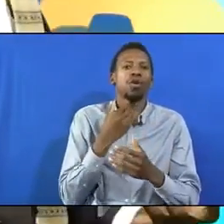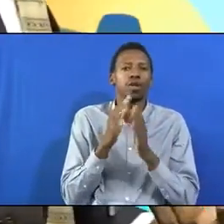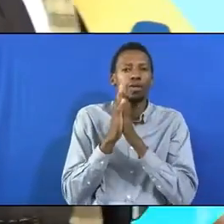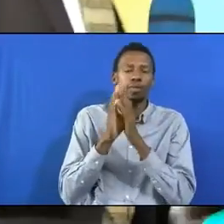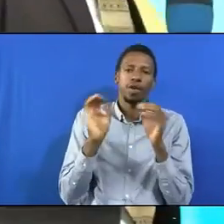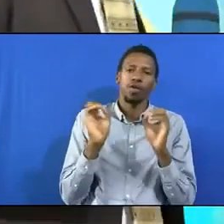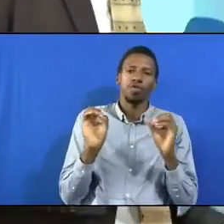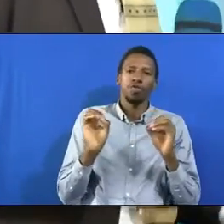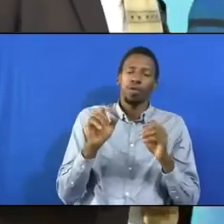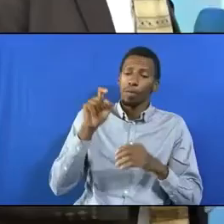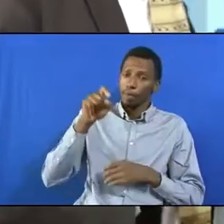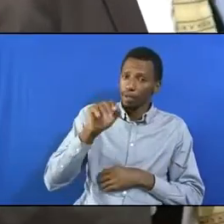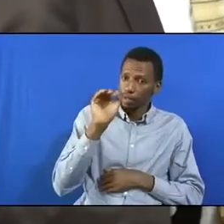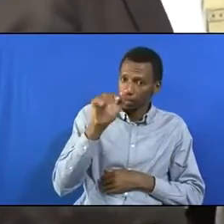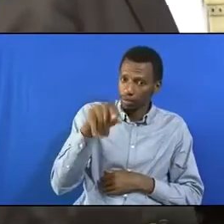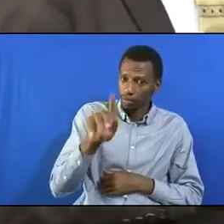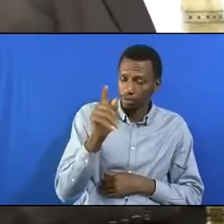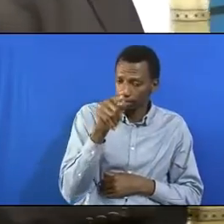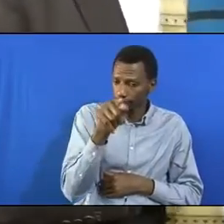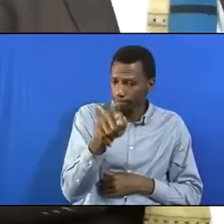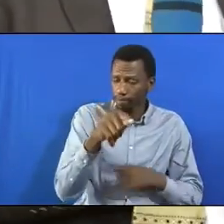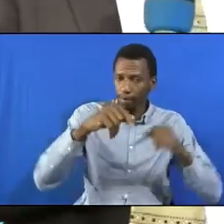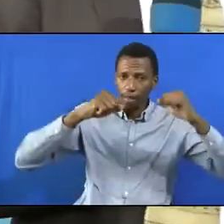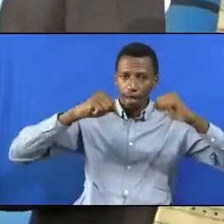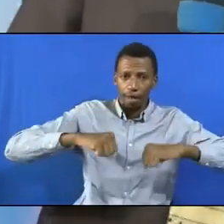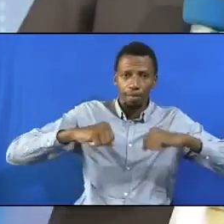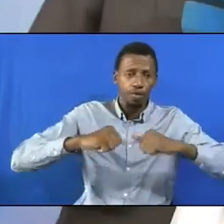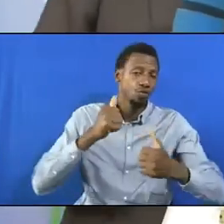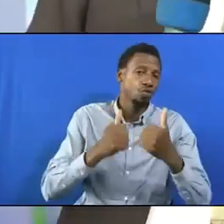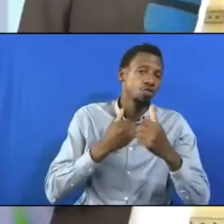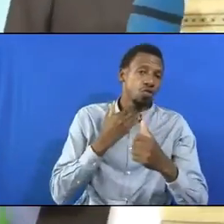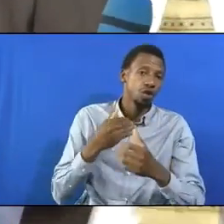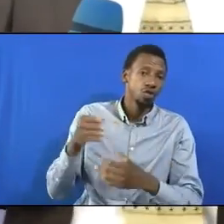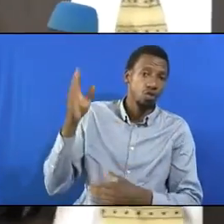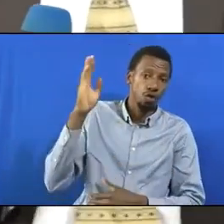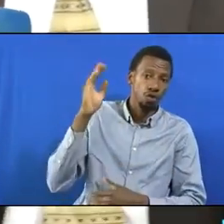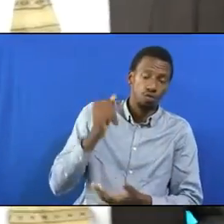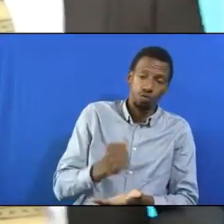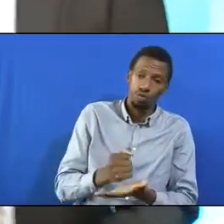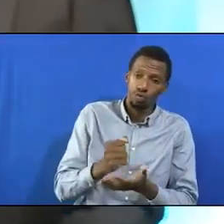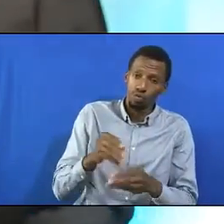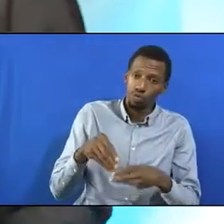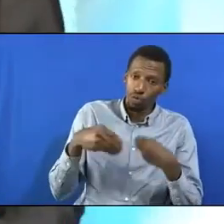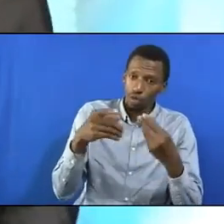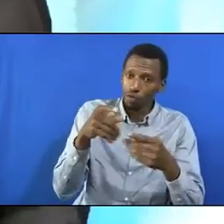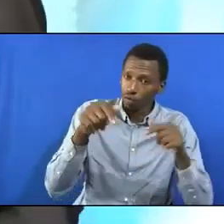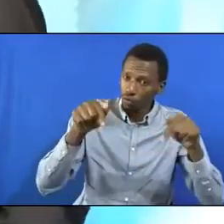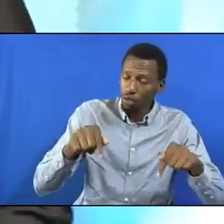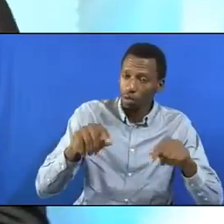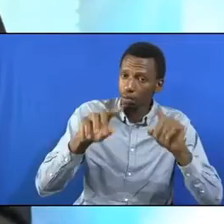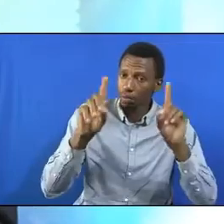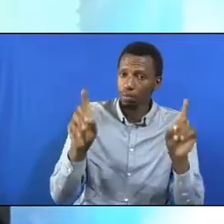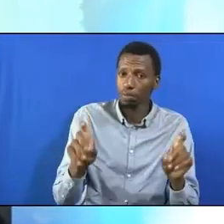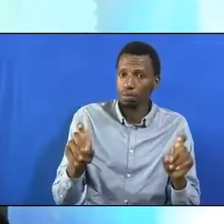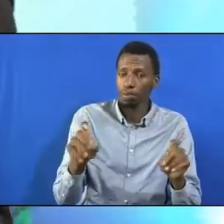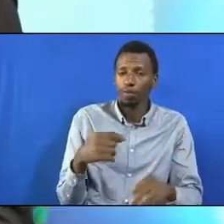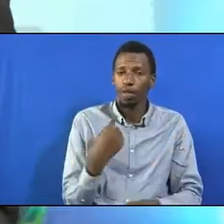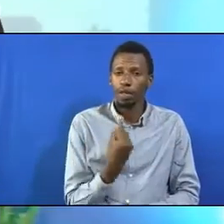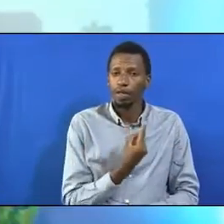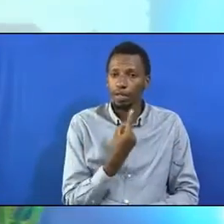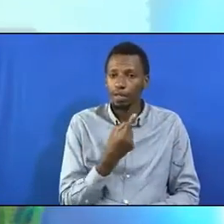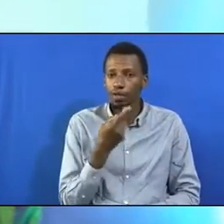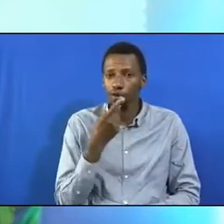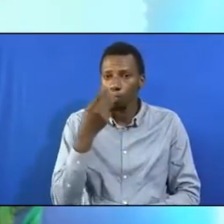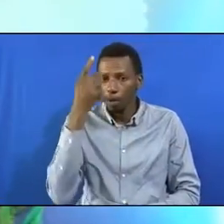ask yourself, is this an ability you want God to give you today? Single parents,